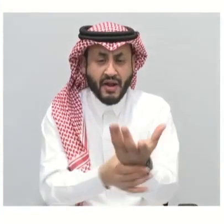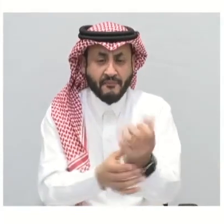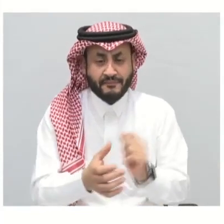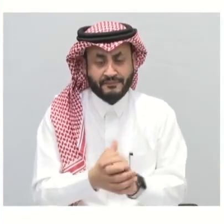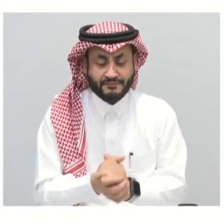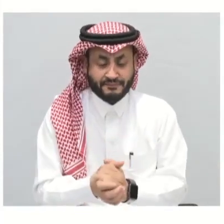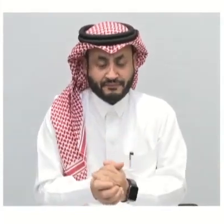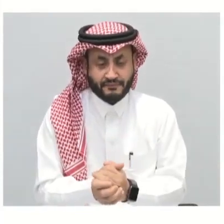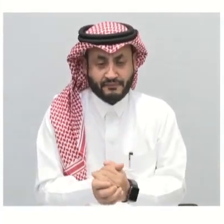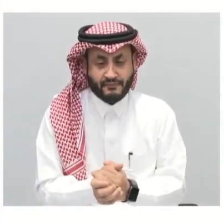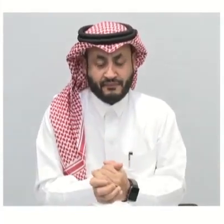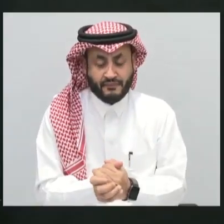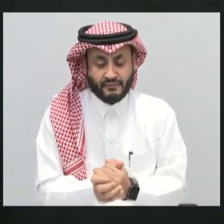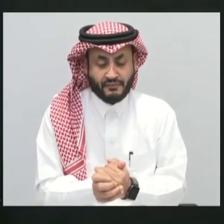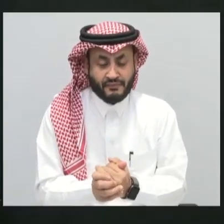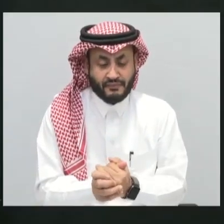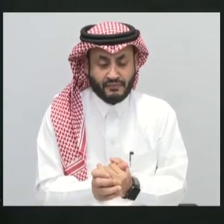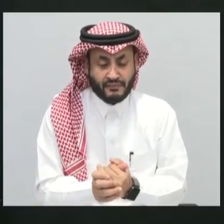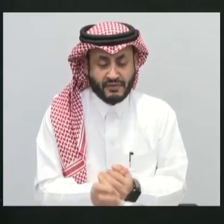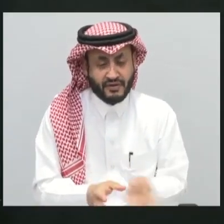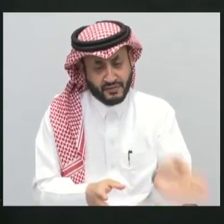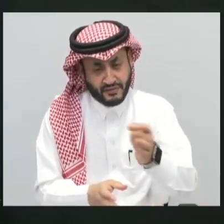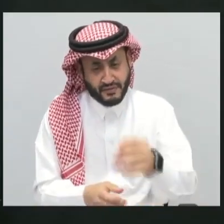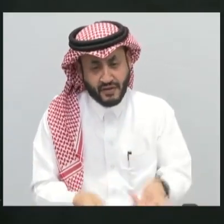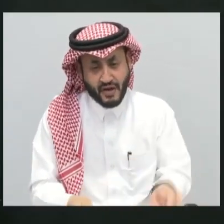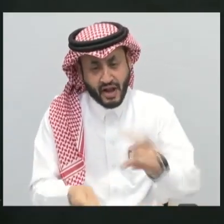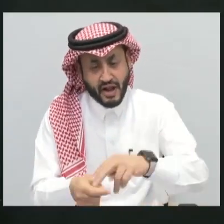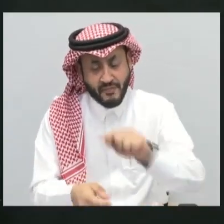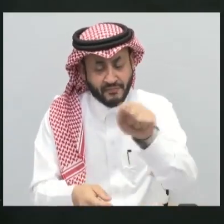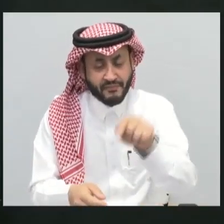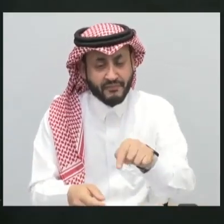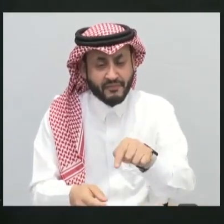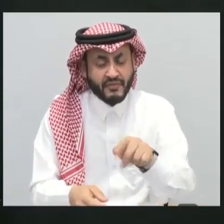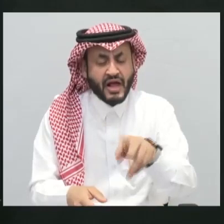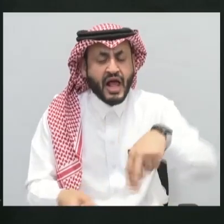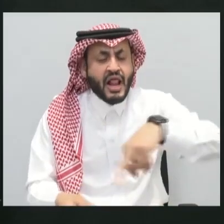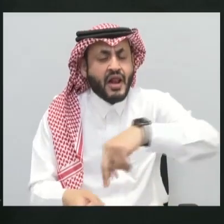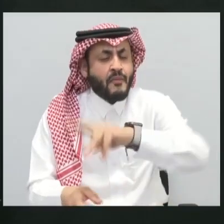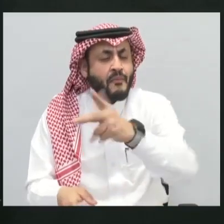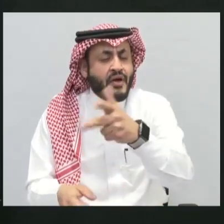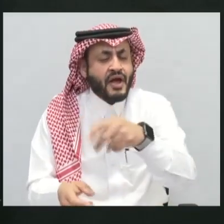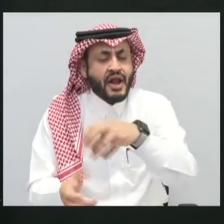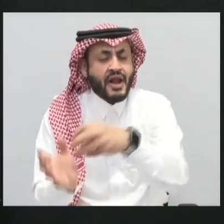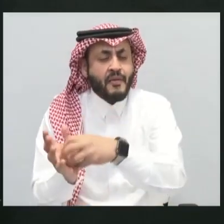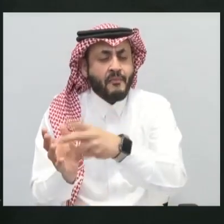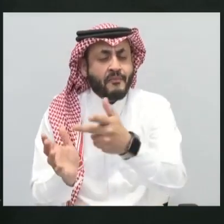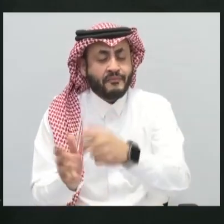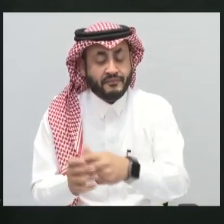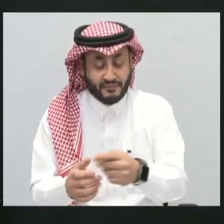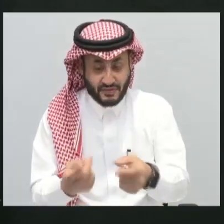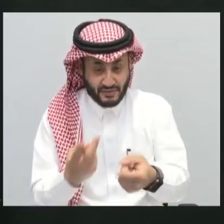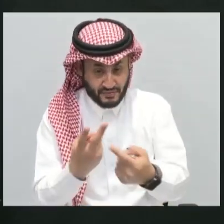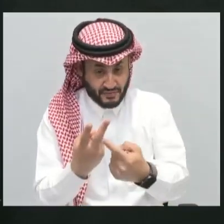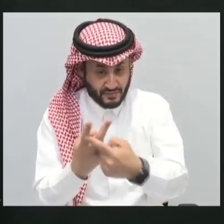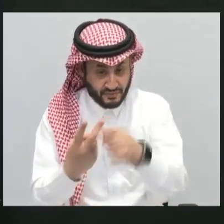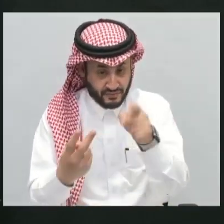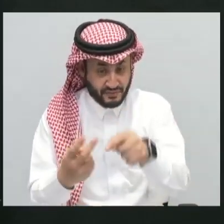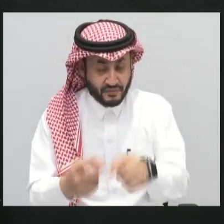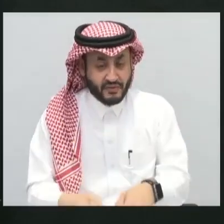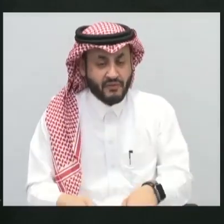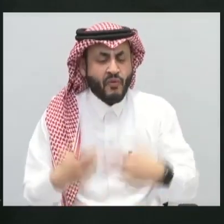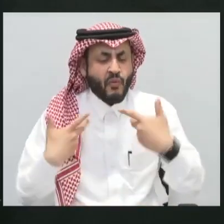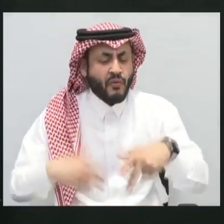And we said that we added a question, which is, where is he going? So based on the clothes that we can see